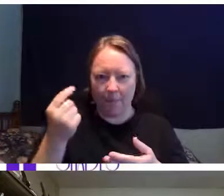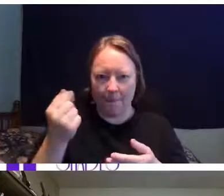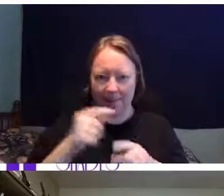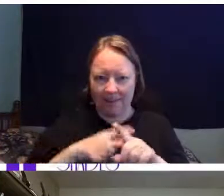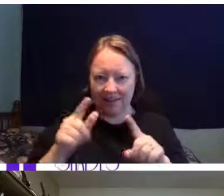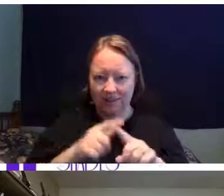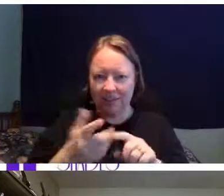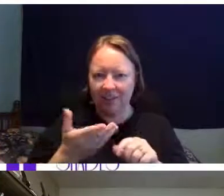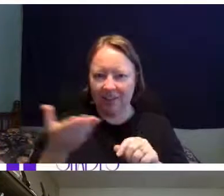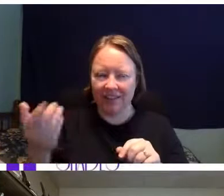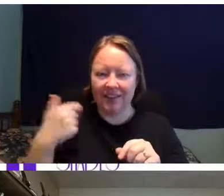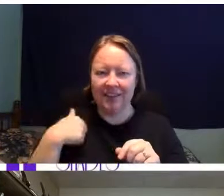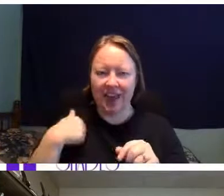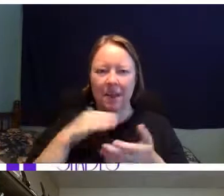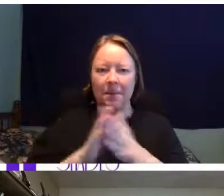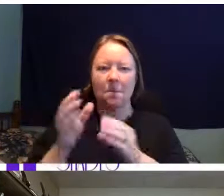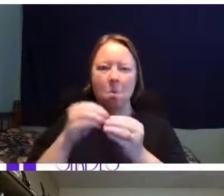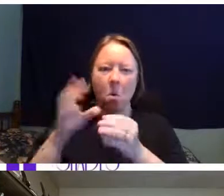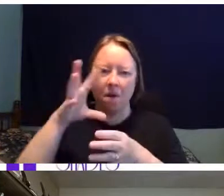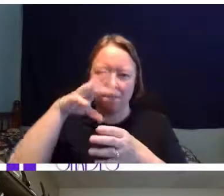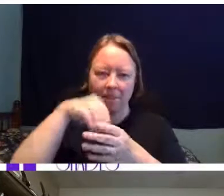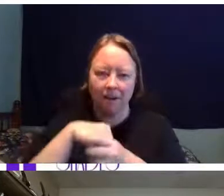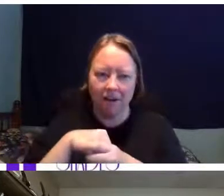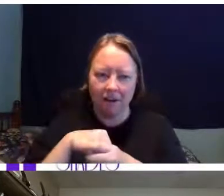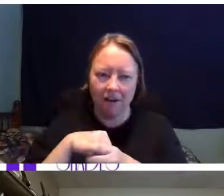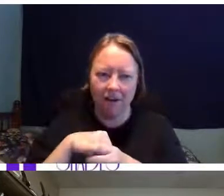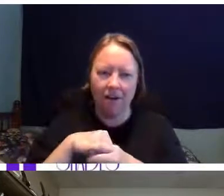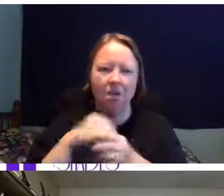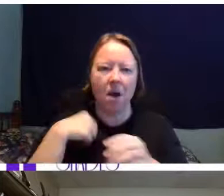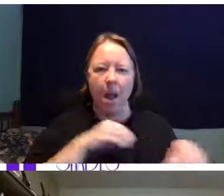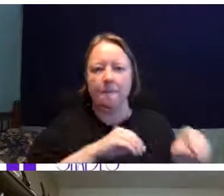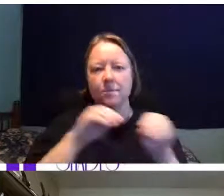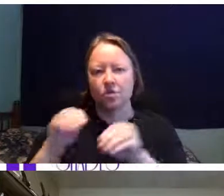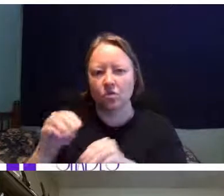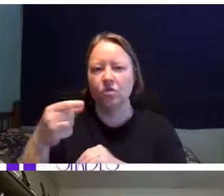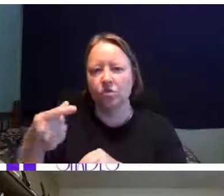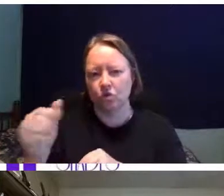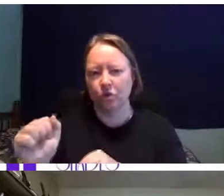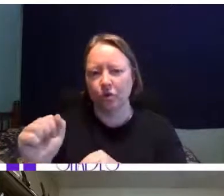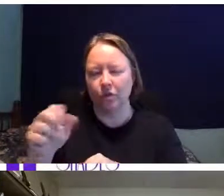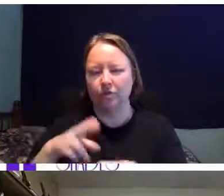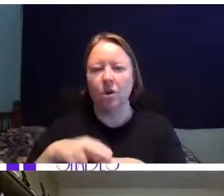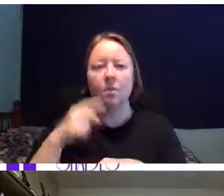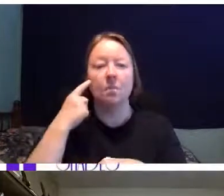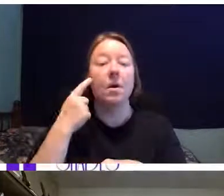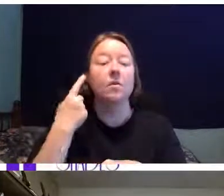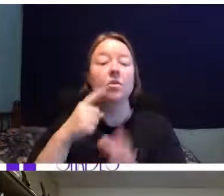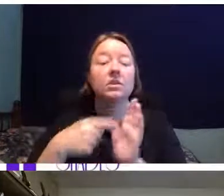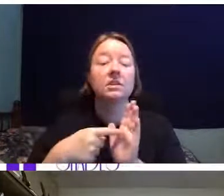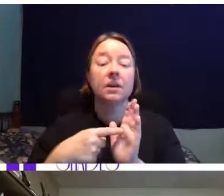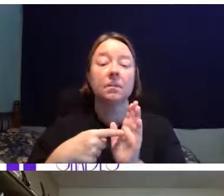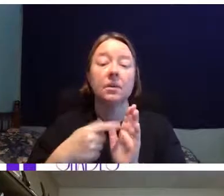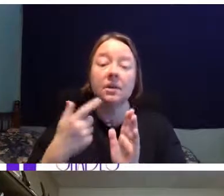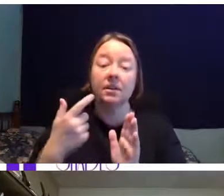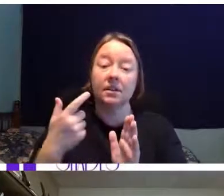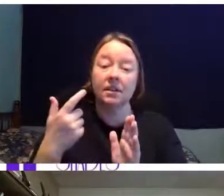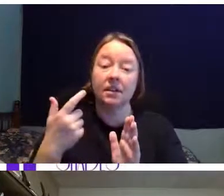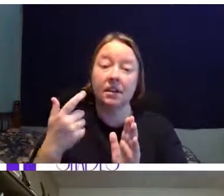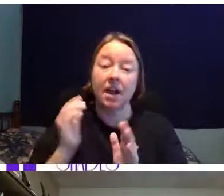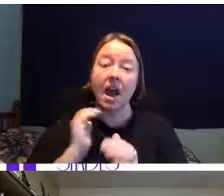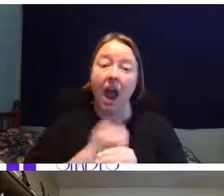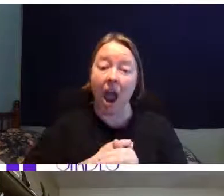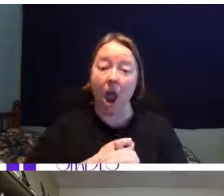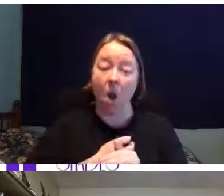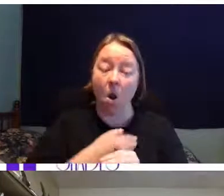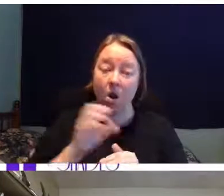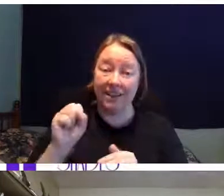things as I got more involved, moving to Georgia. But say, for instance, our sidewalks